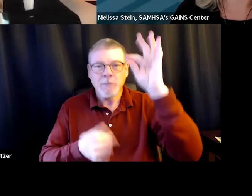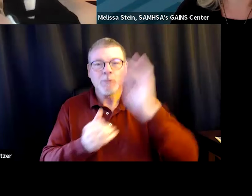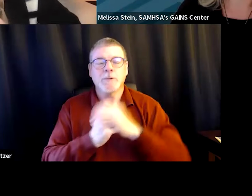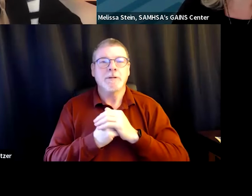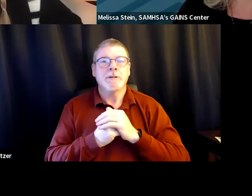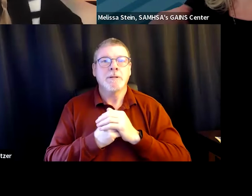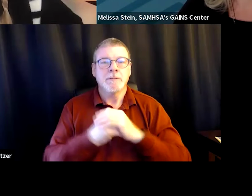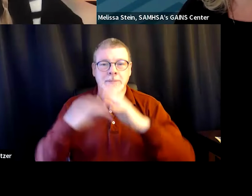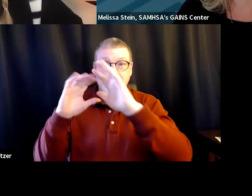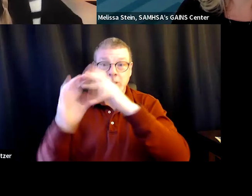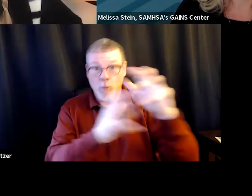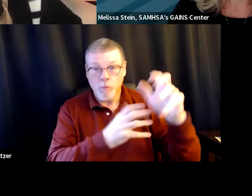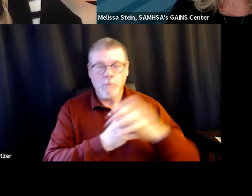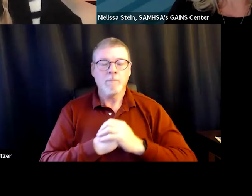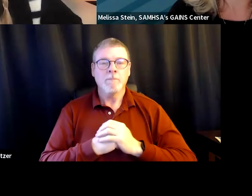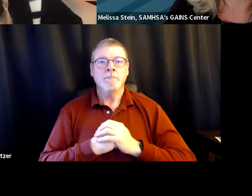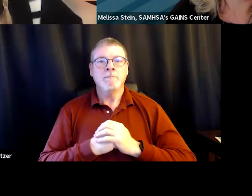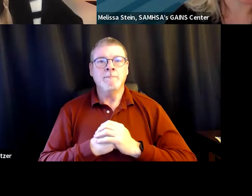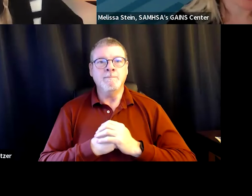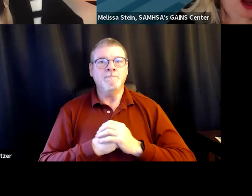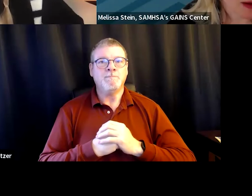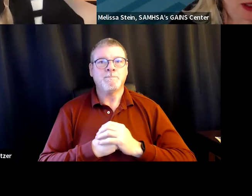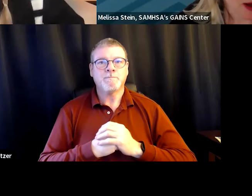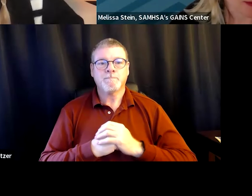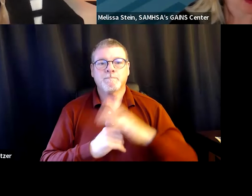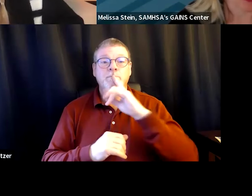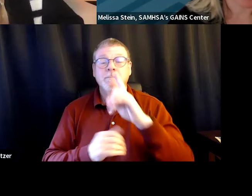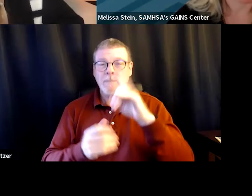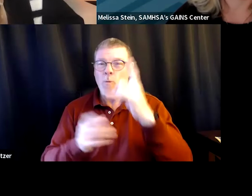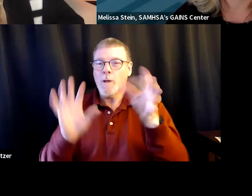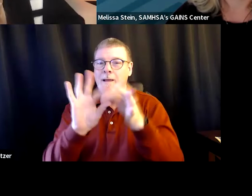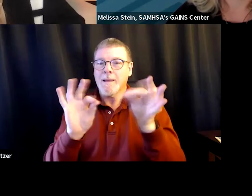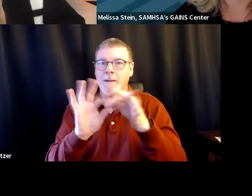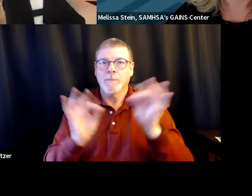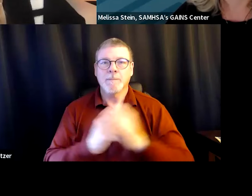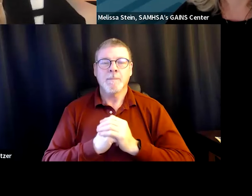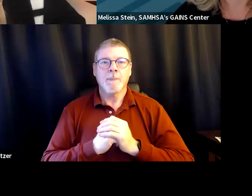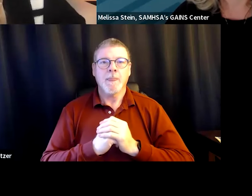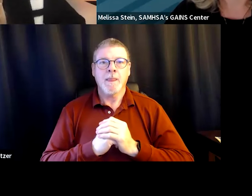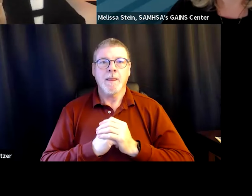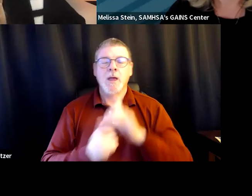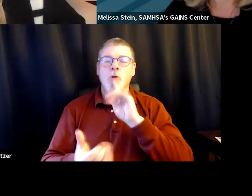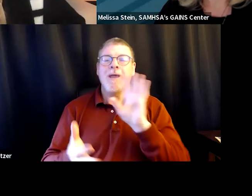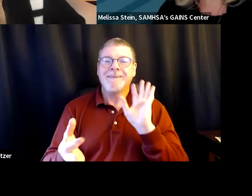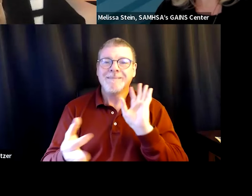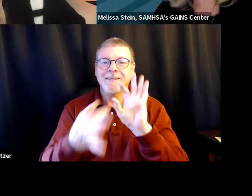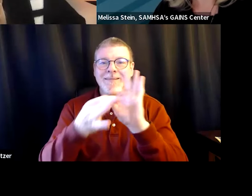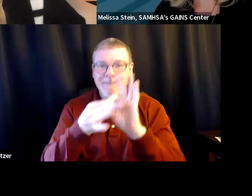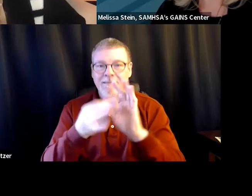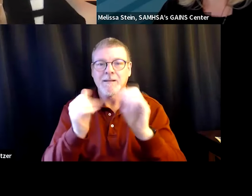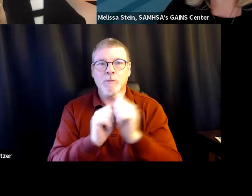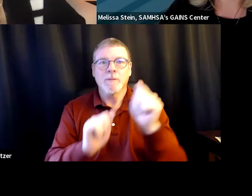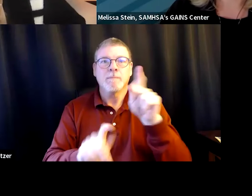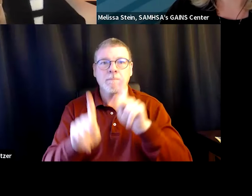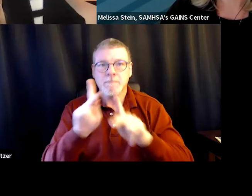spiritual category. But you know, there was a comment about, you know, really connecting with people who